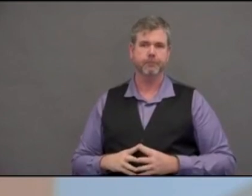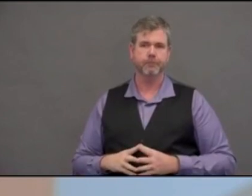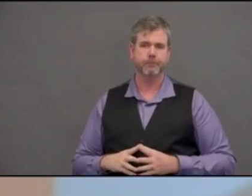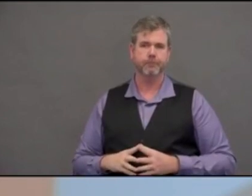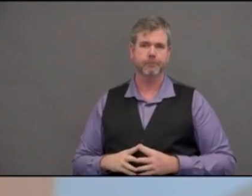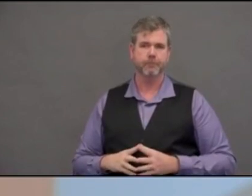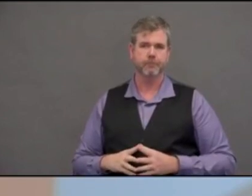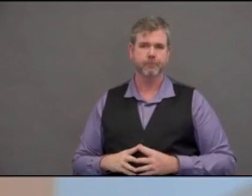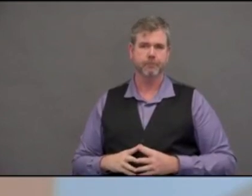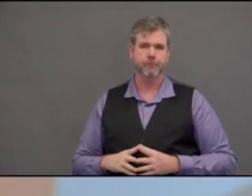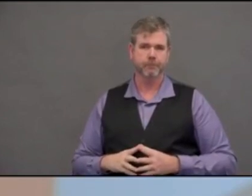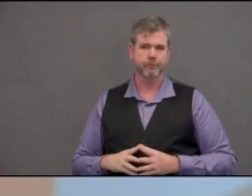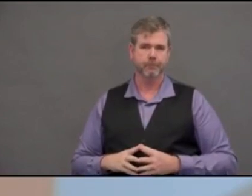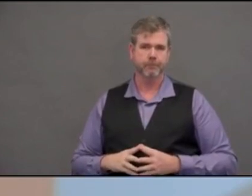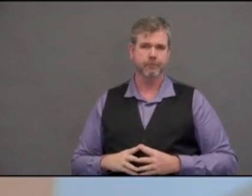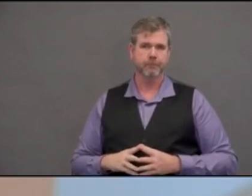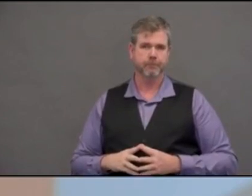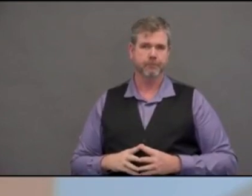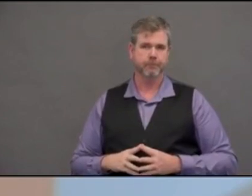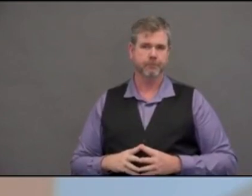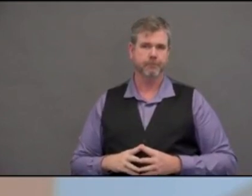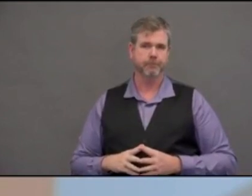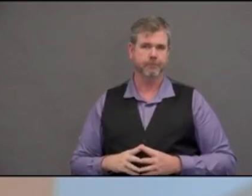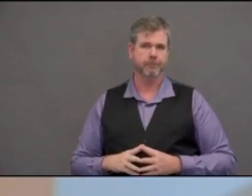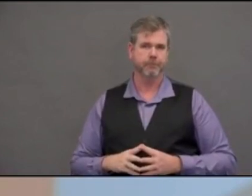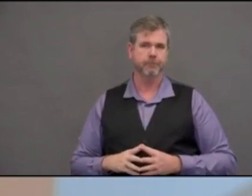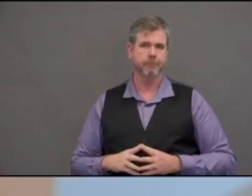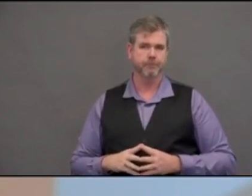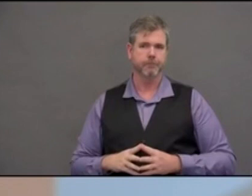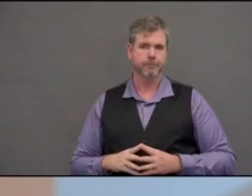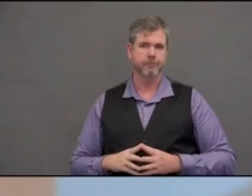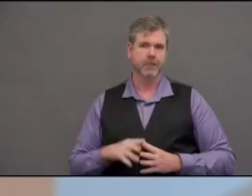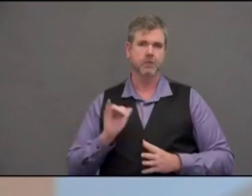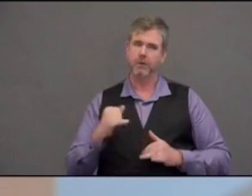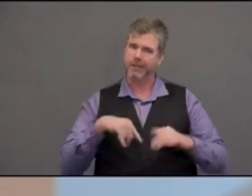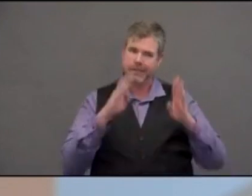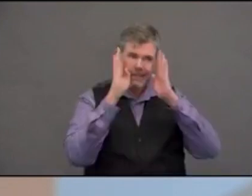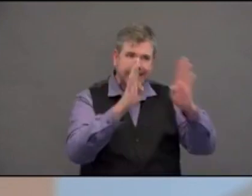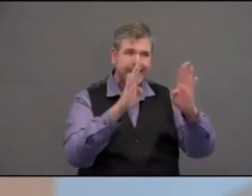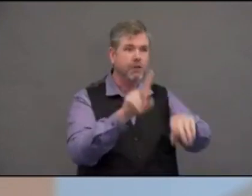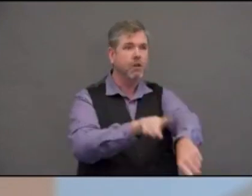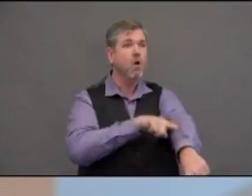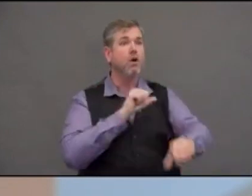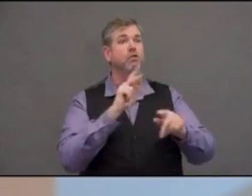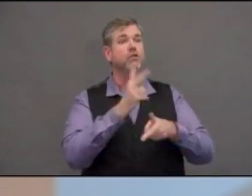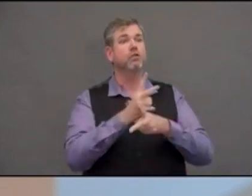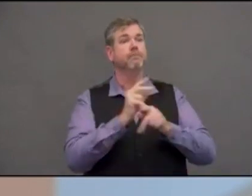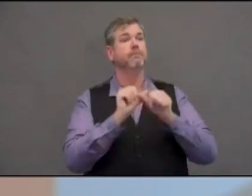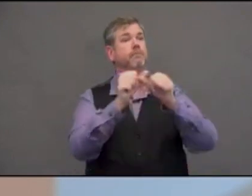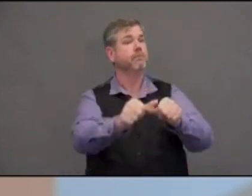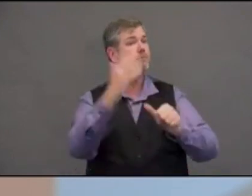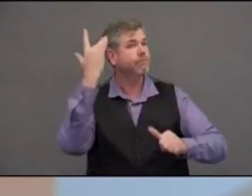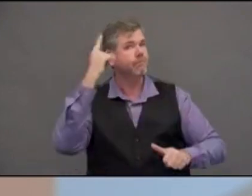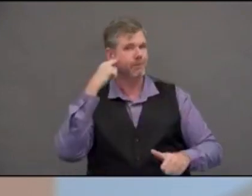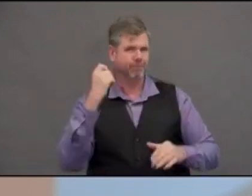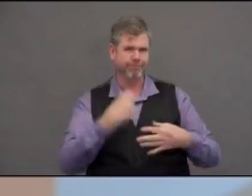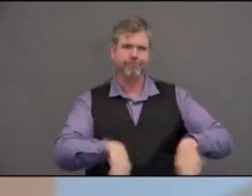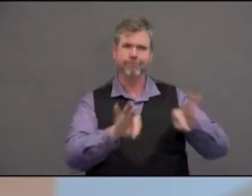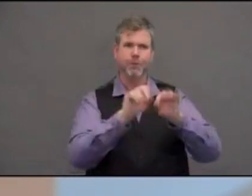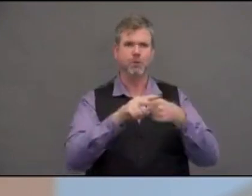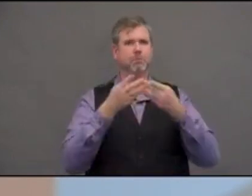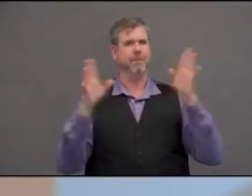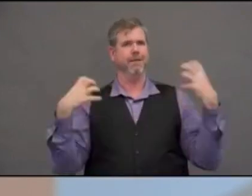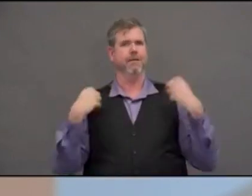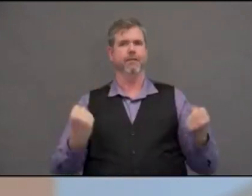particular importance to the Public Health Department. While lab testing is still limited throughout the community, lab testing is prioritized for